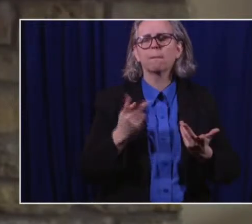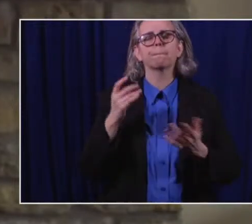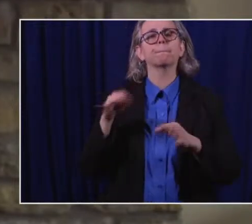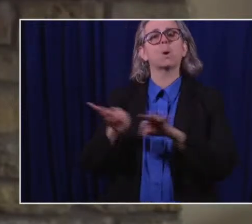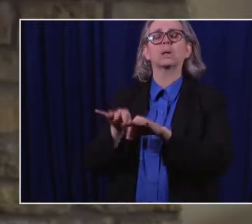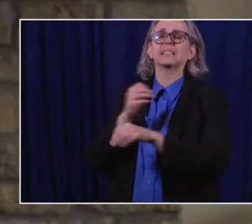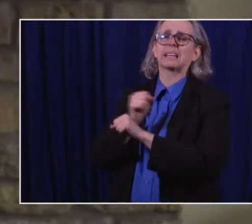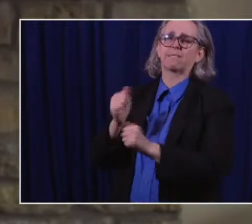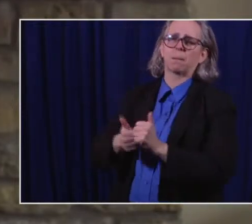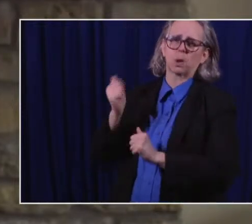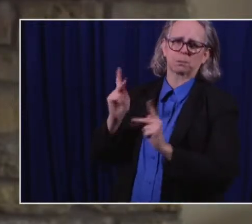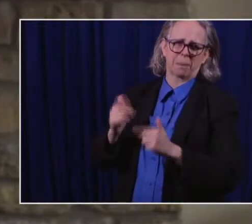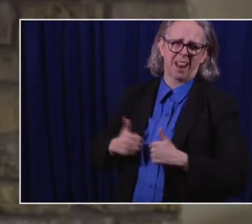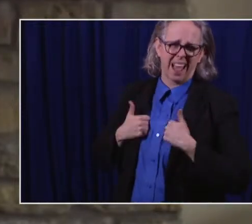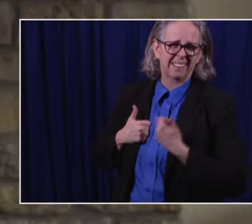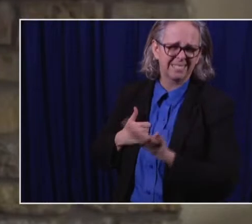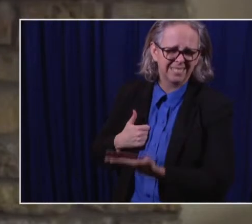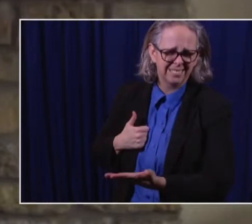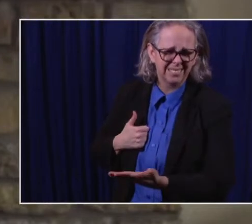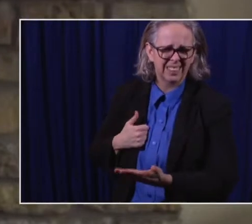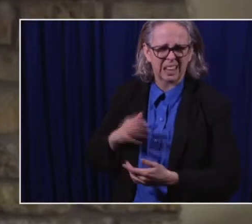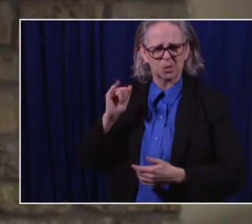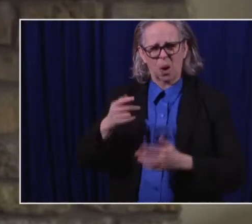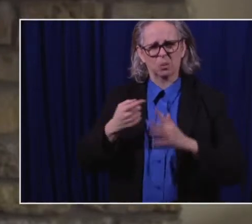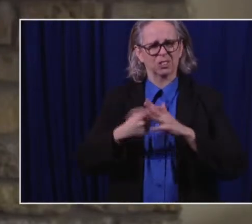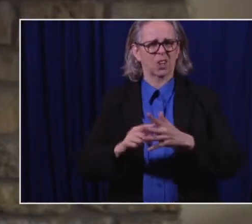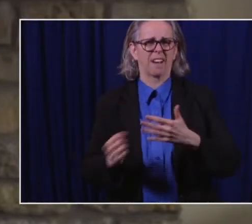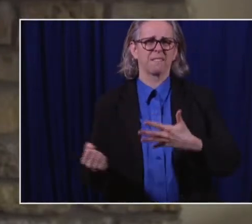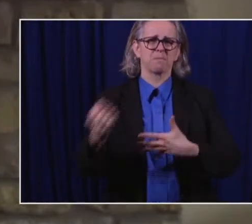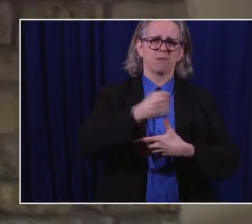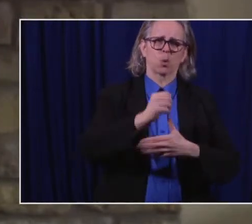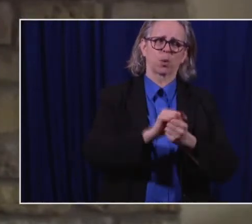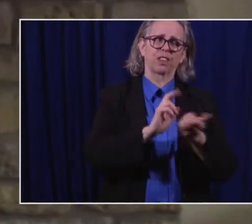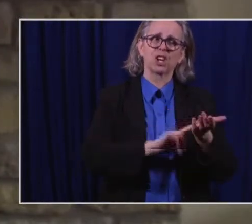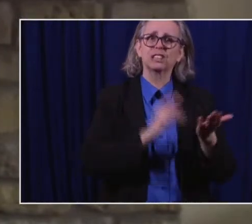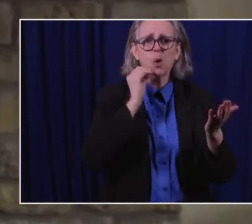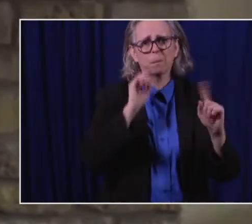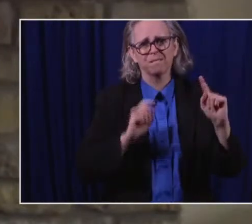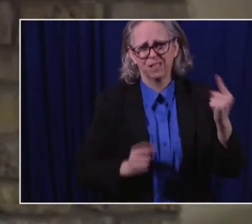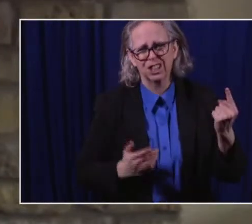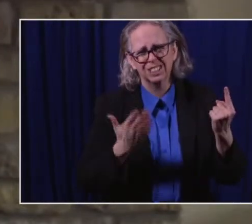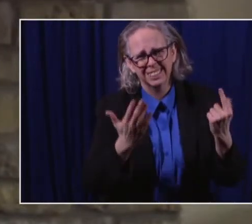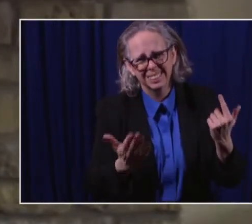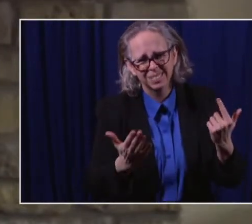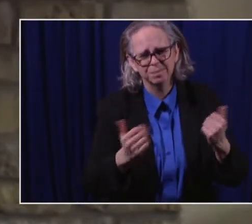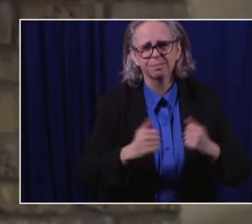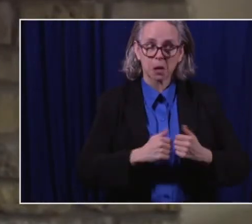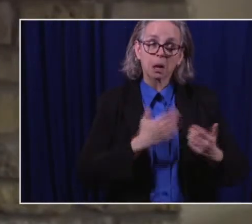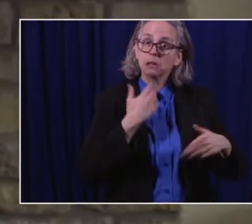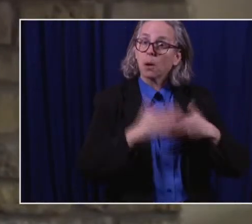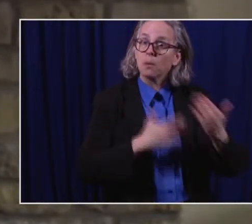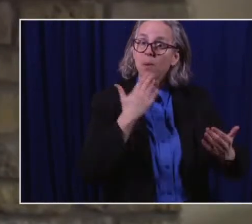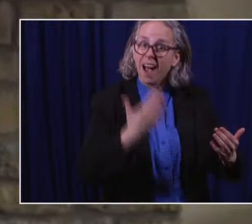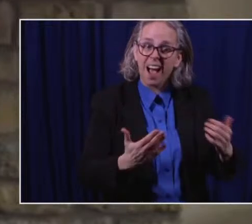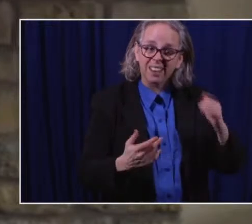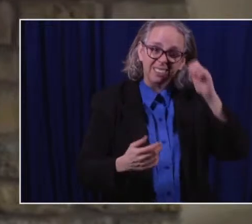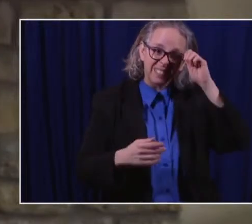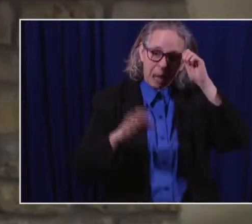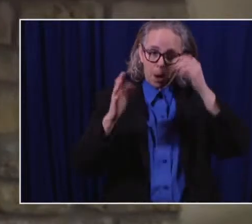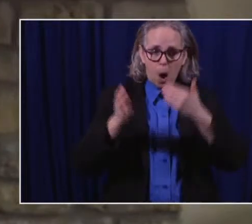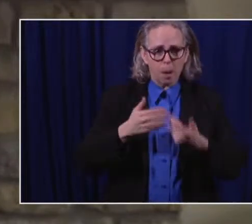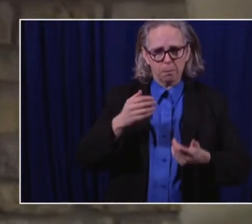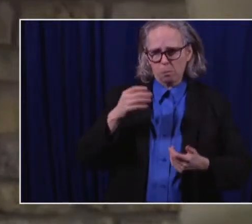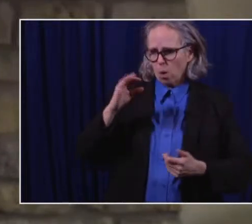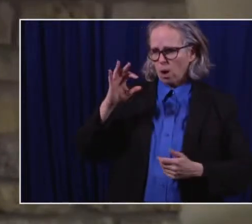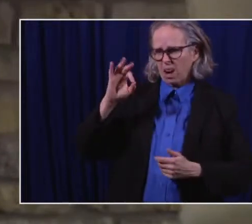started with our nursing homes, and we've made real progress in regard to our nursing homes. Over 900 of them now we've gone through once,